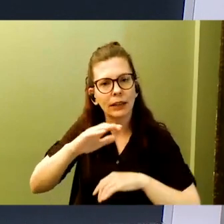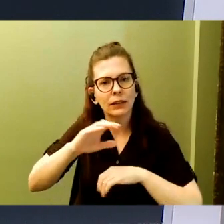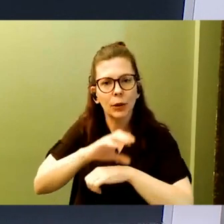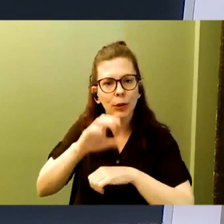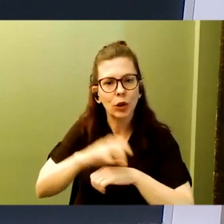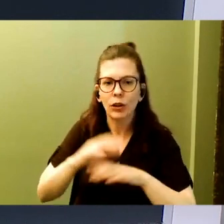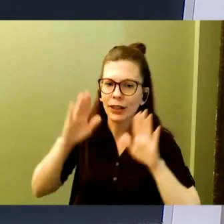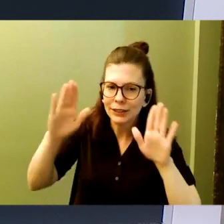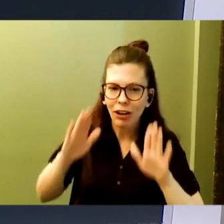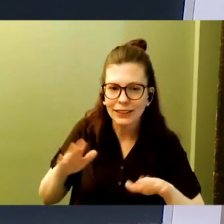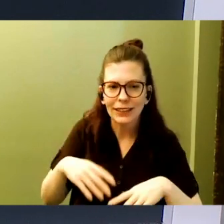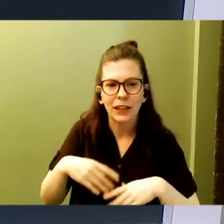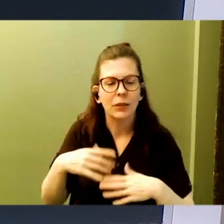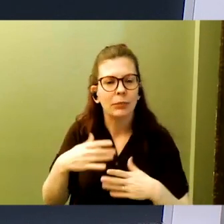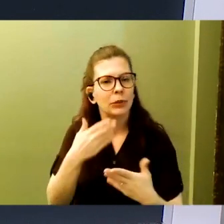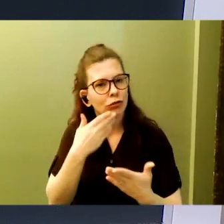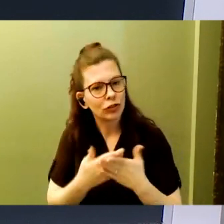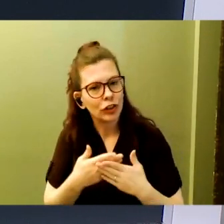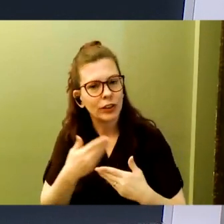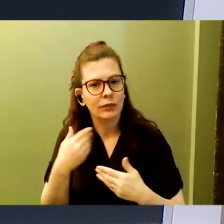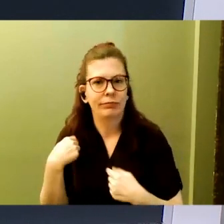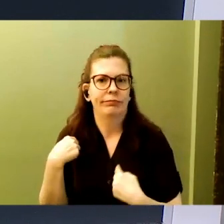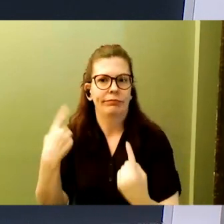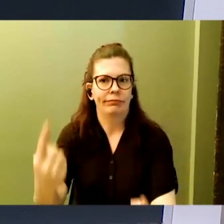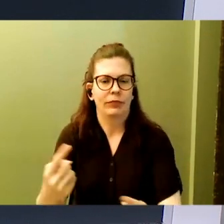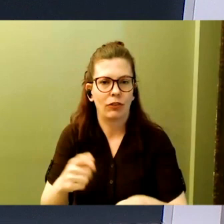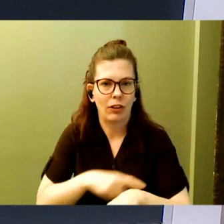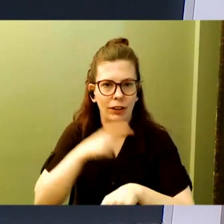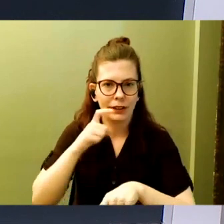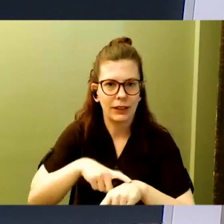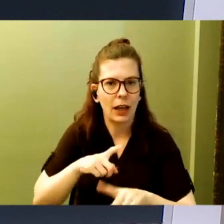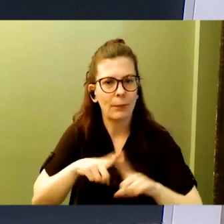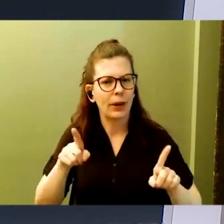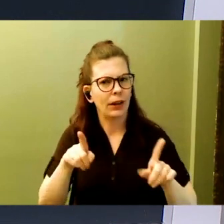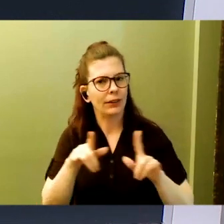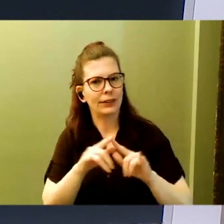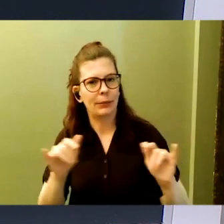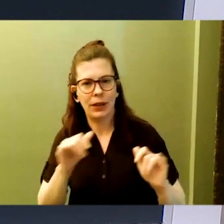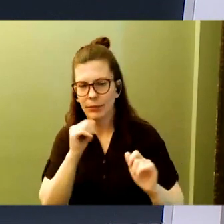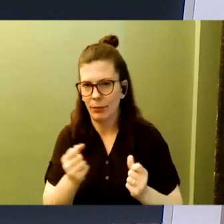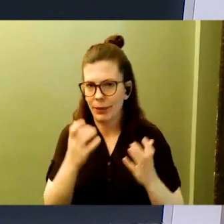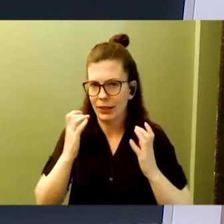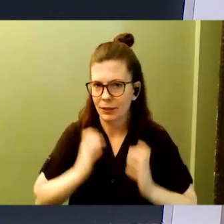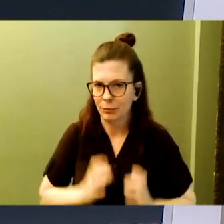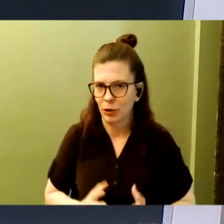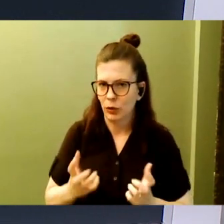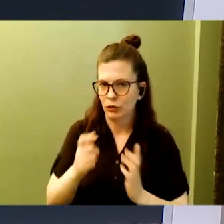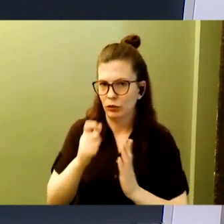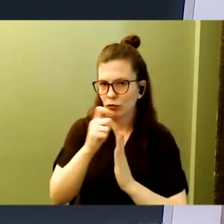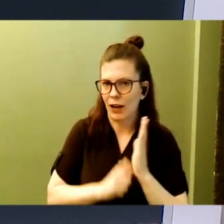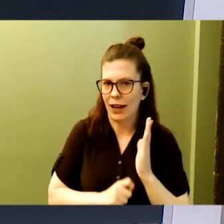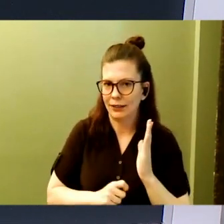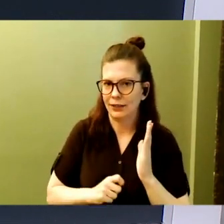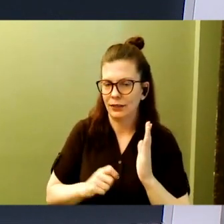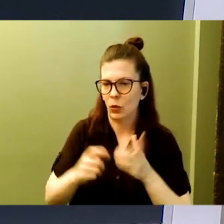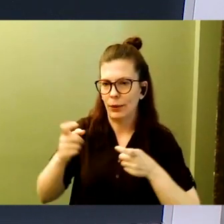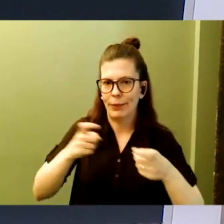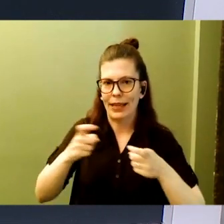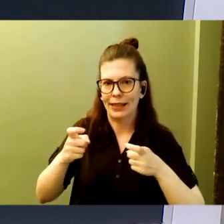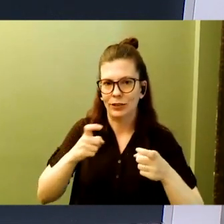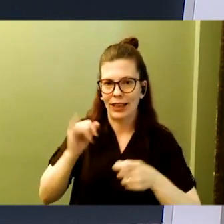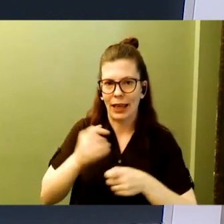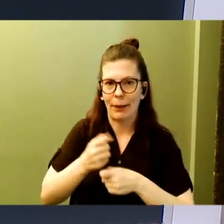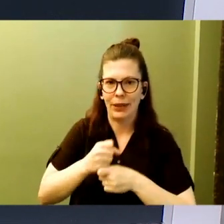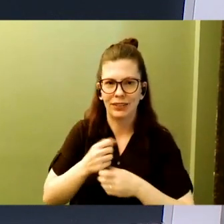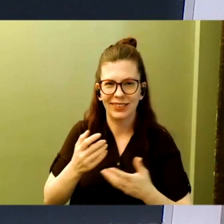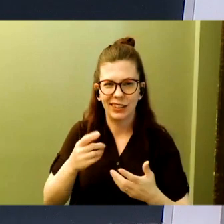been a productivity boost for so long. At the same time, not a lot of customers want to manage that build farms because it's super